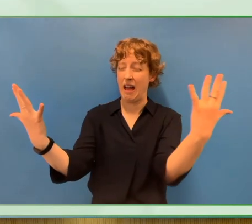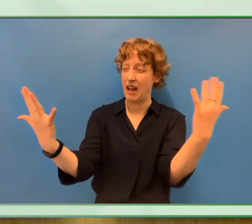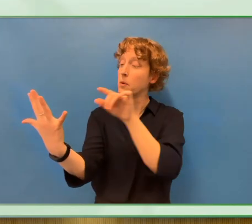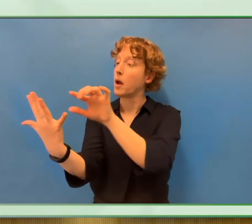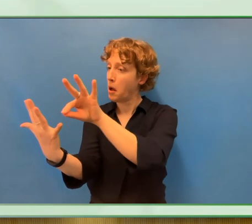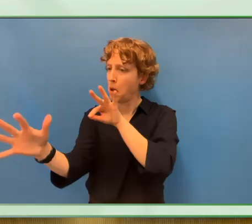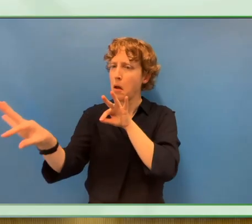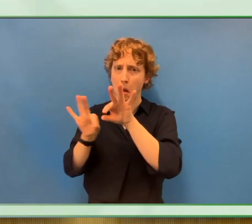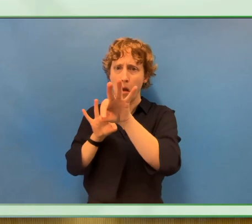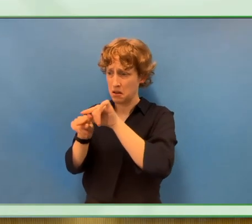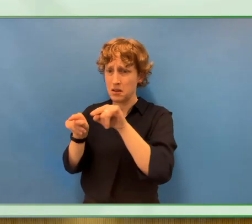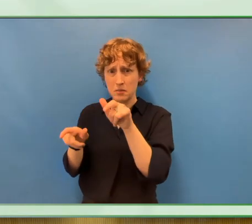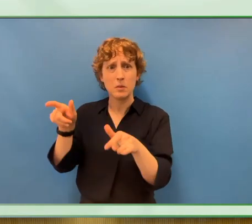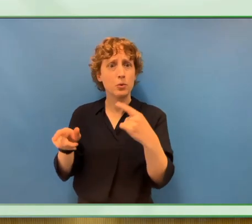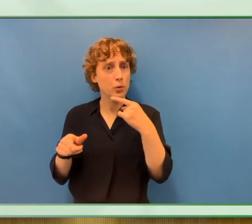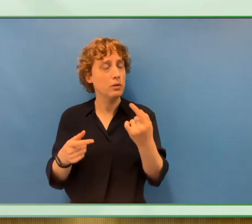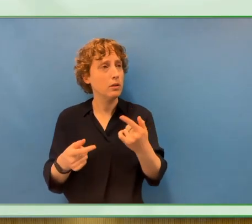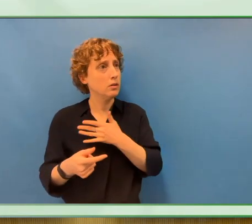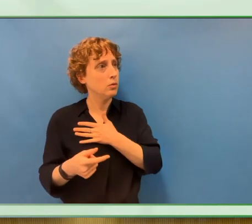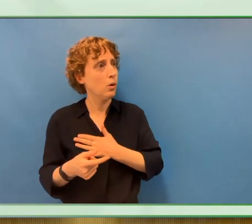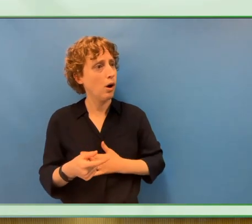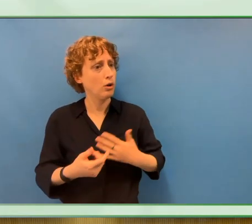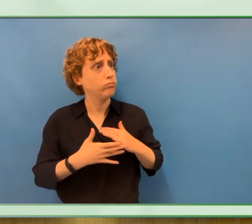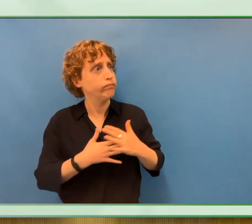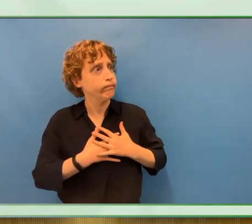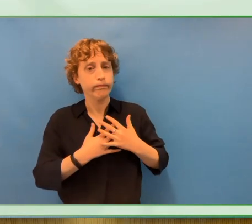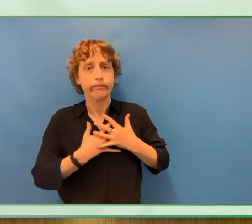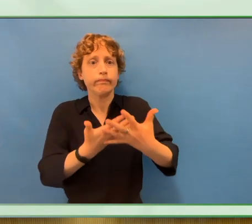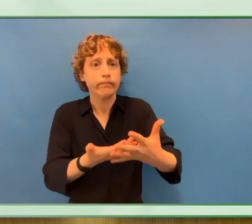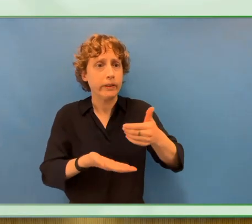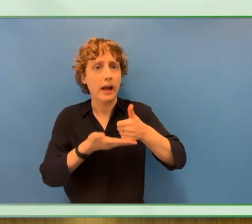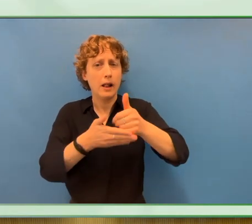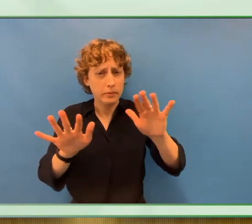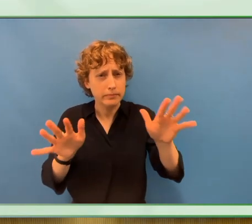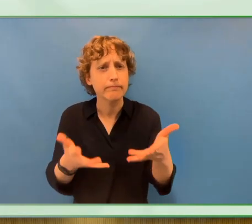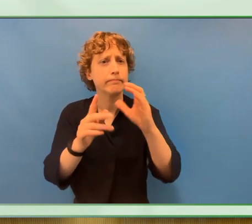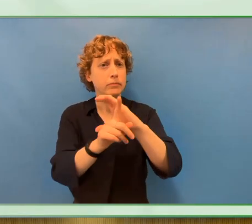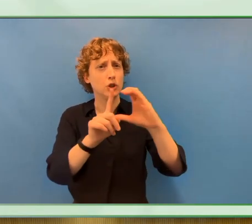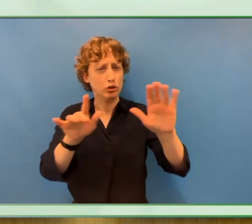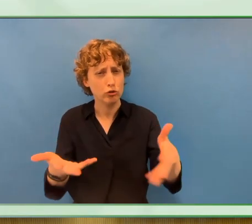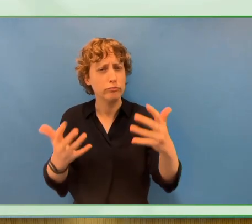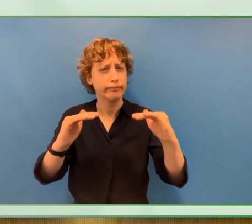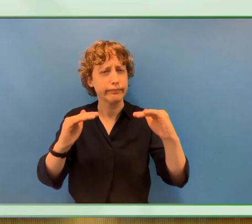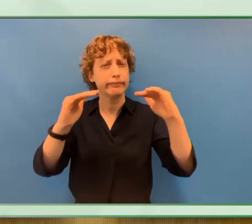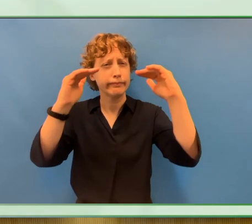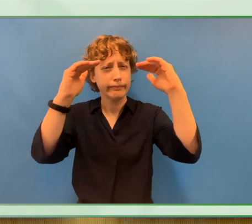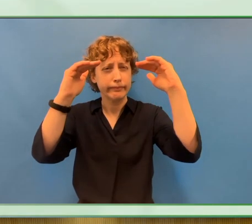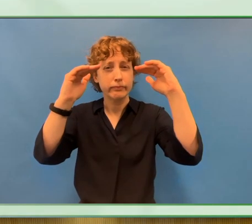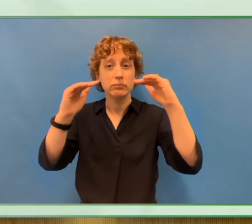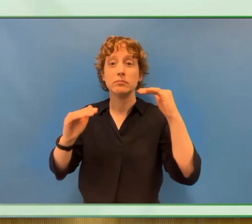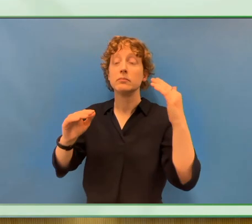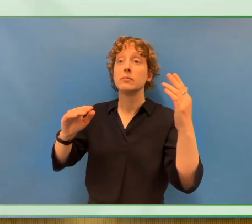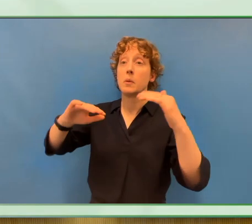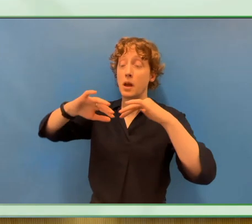think we have to, from our position, come understanding the language of business, come understanding KPIs,